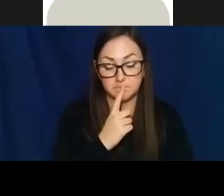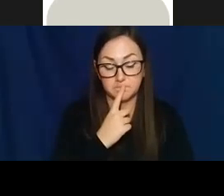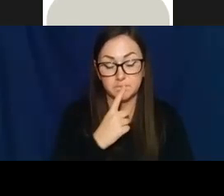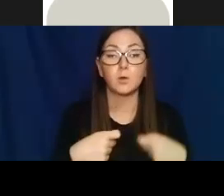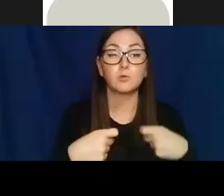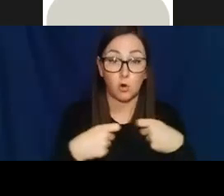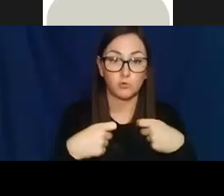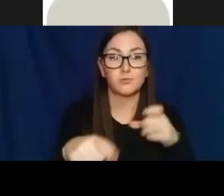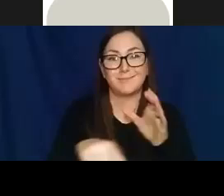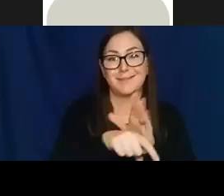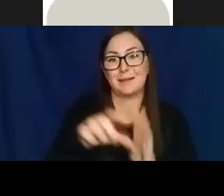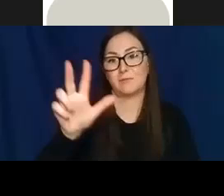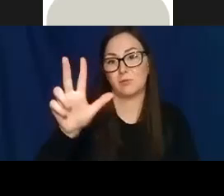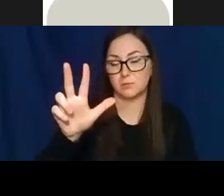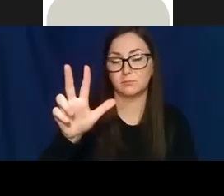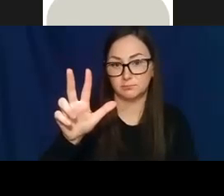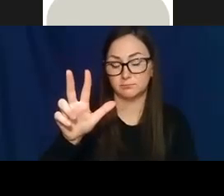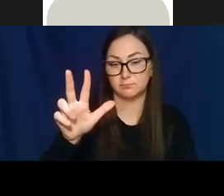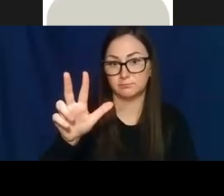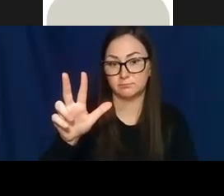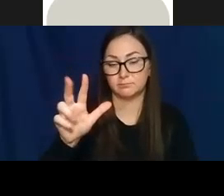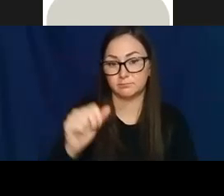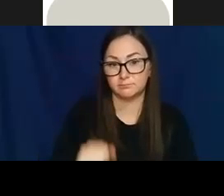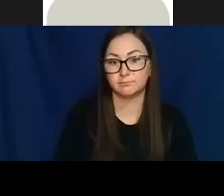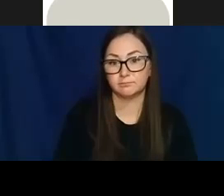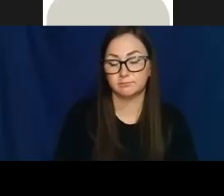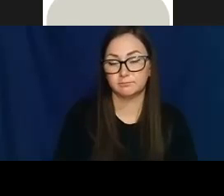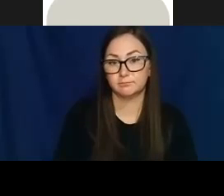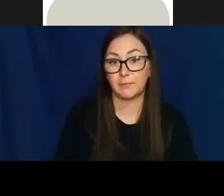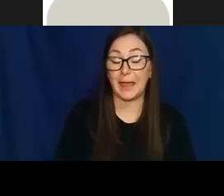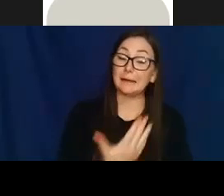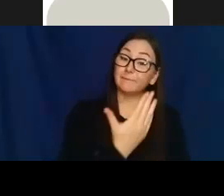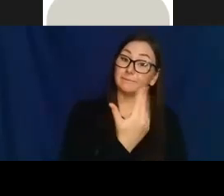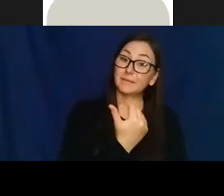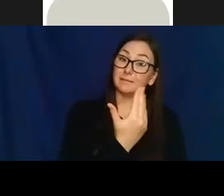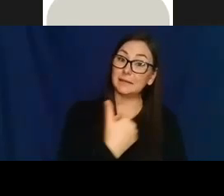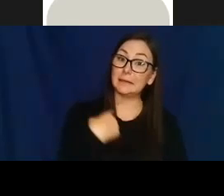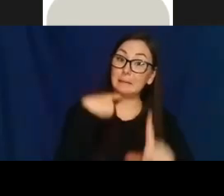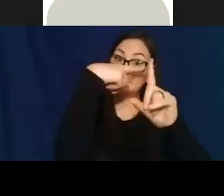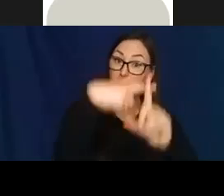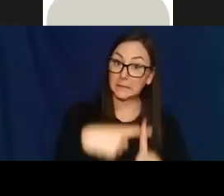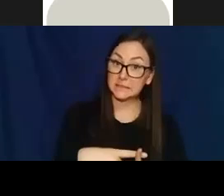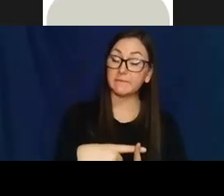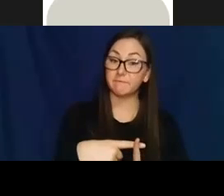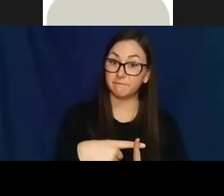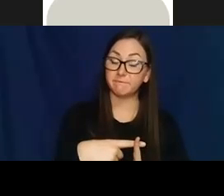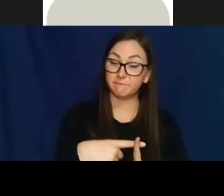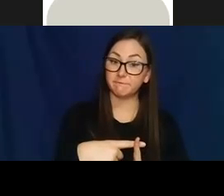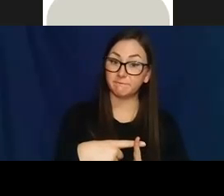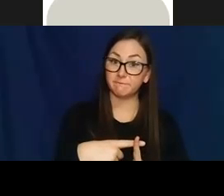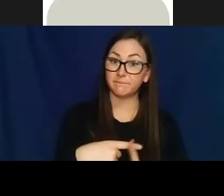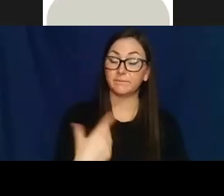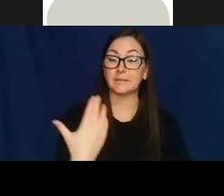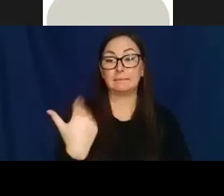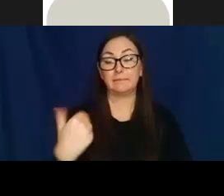-3, okay? Because it started off with 15 positives, protons, 15 negative electrons, has